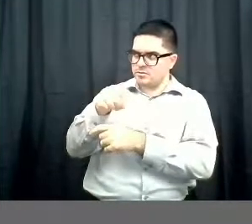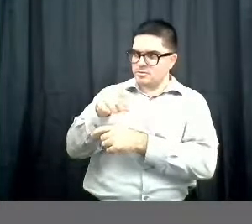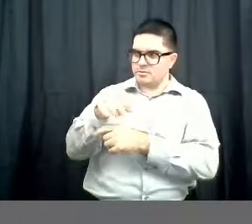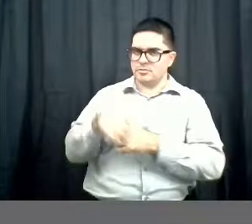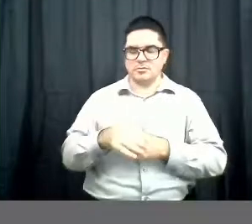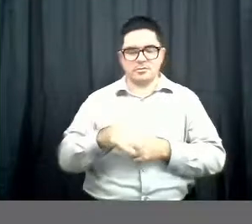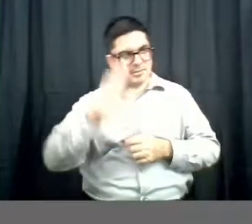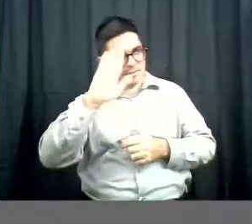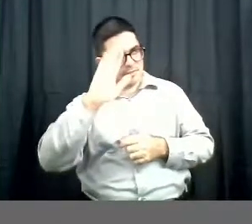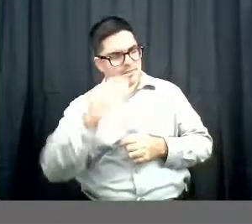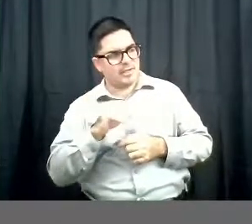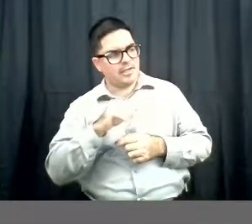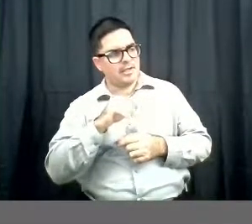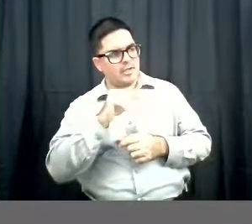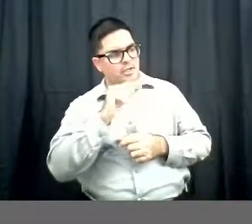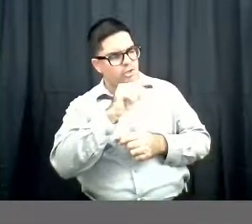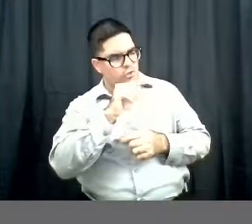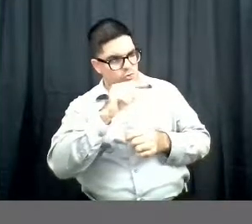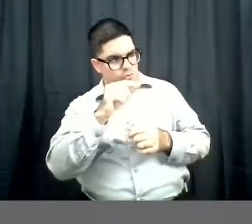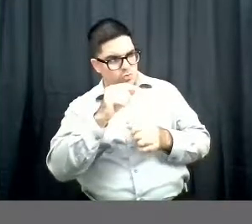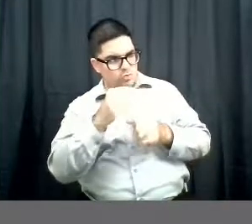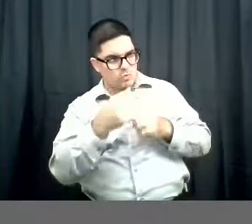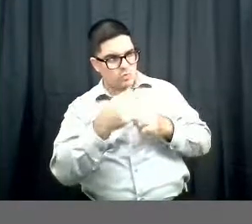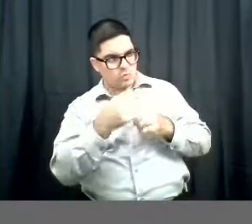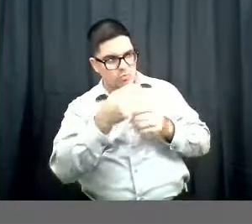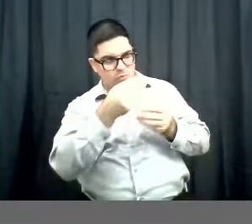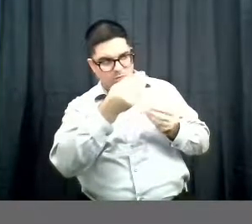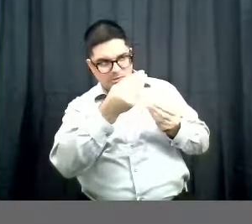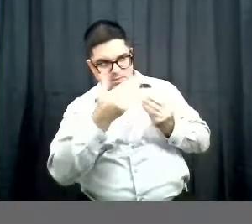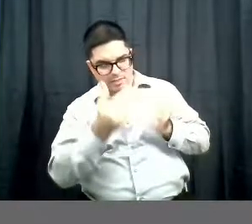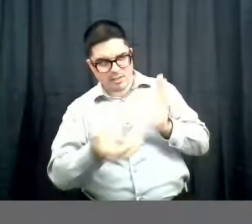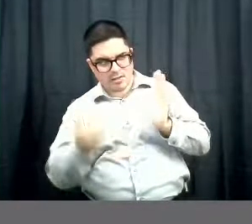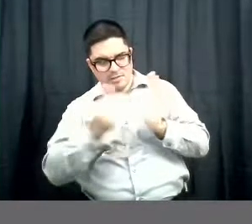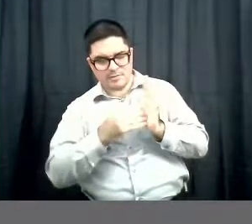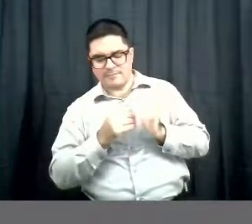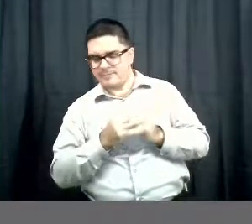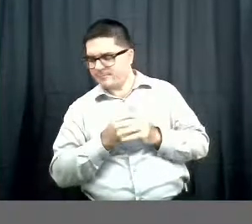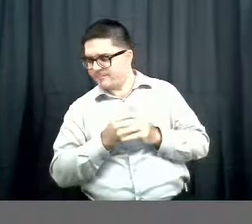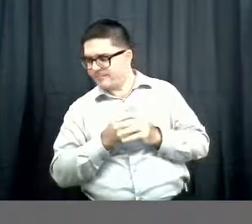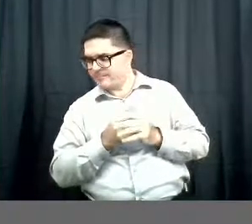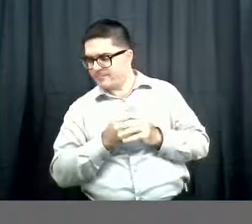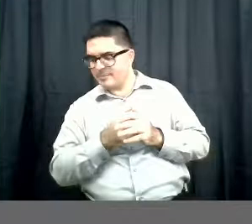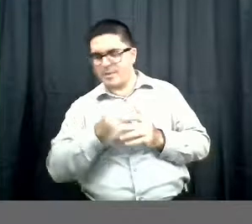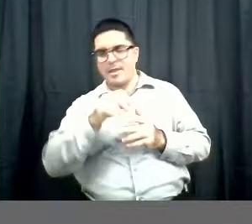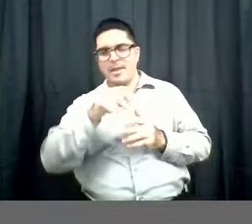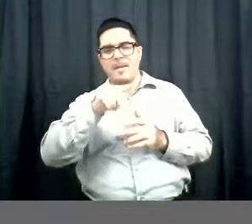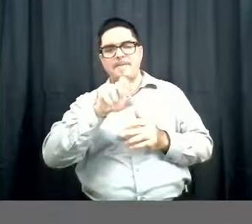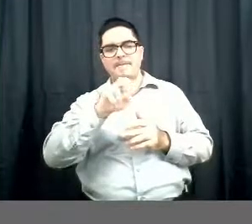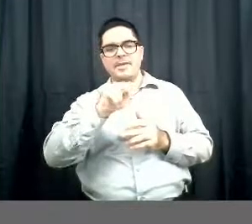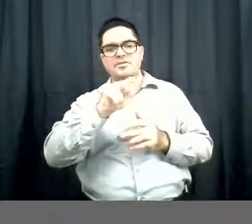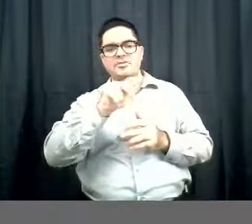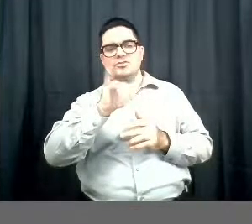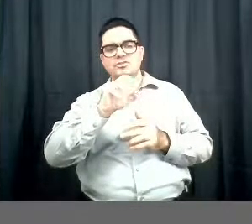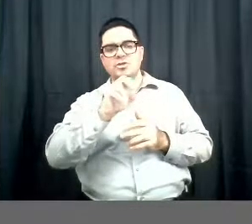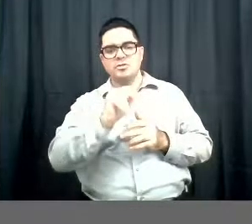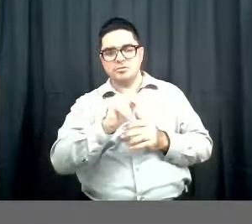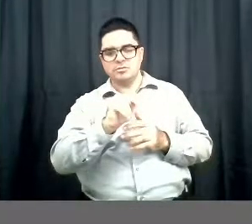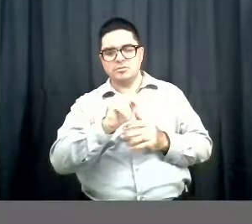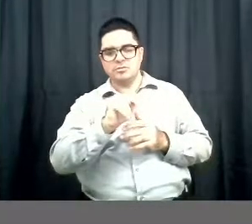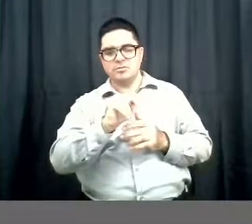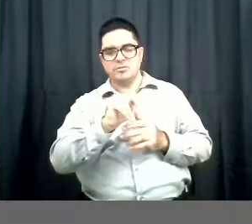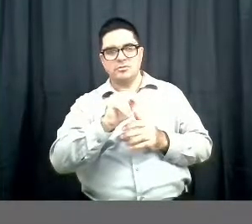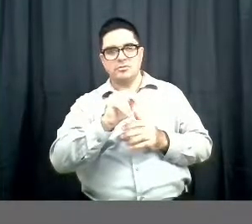Natalie, can you remind me where things were on the pension front, or Adam, when Puerto Rico came